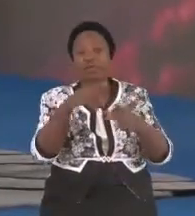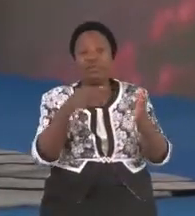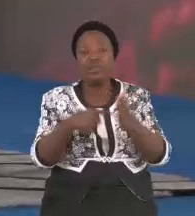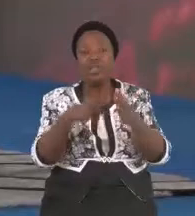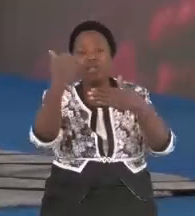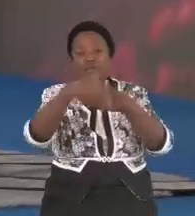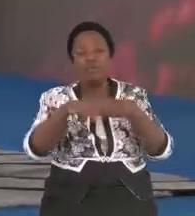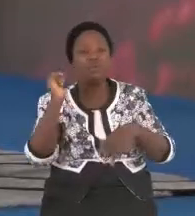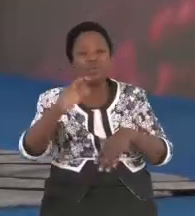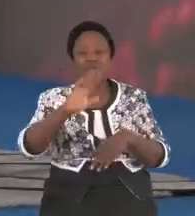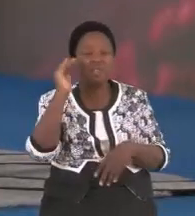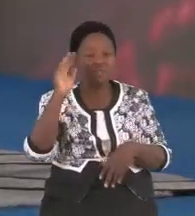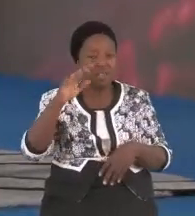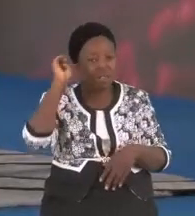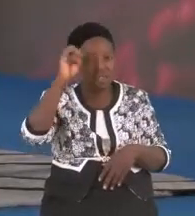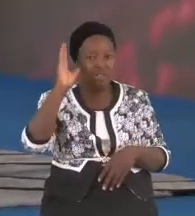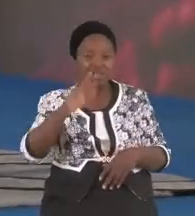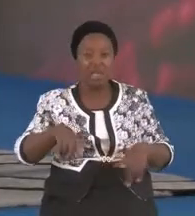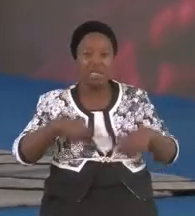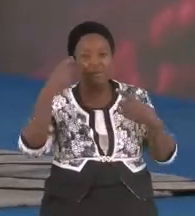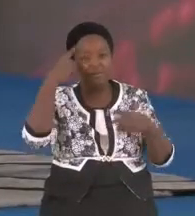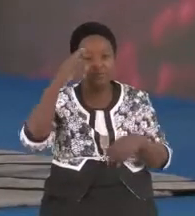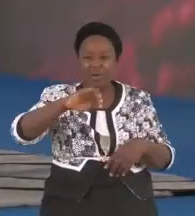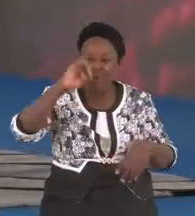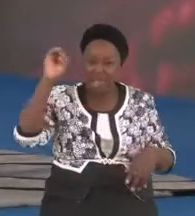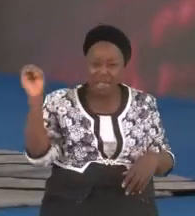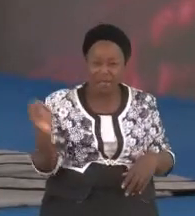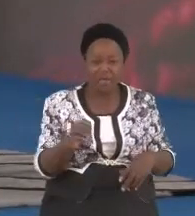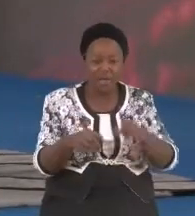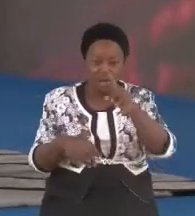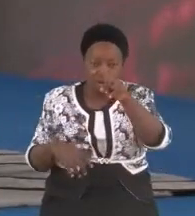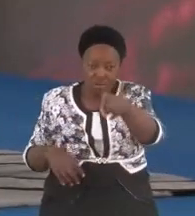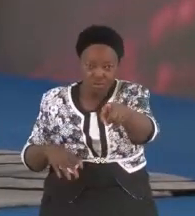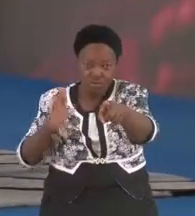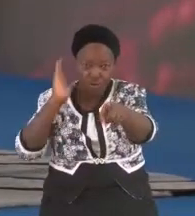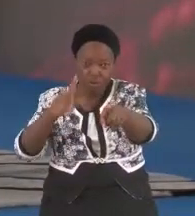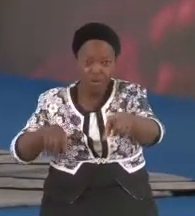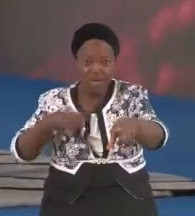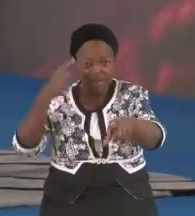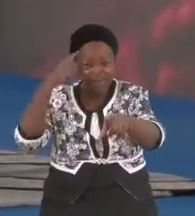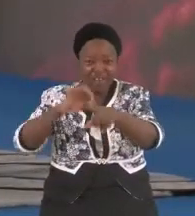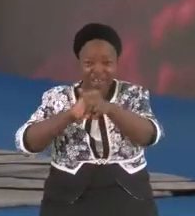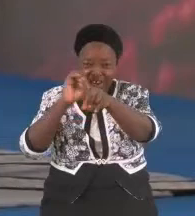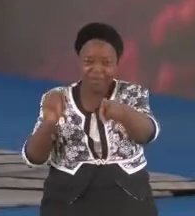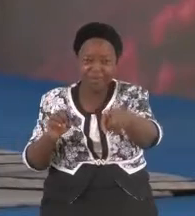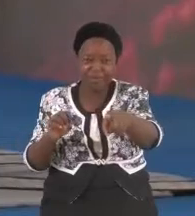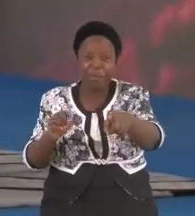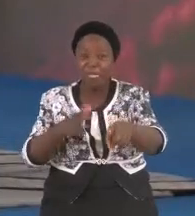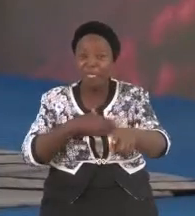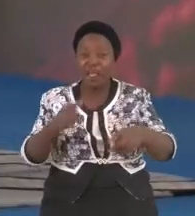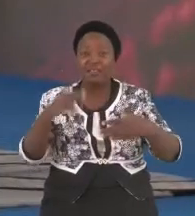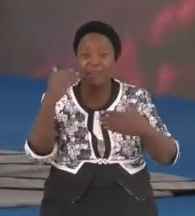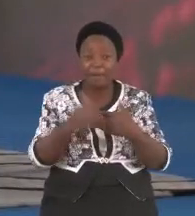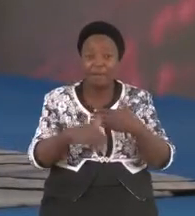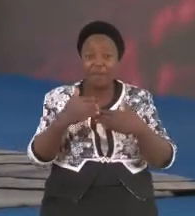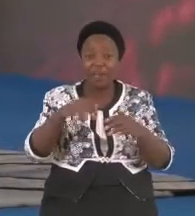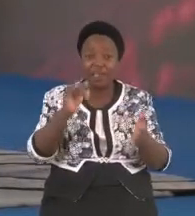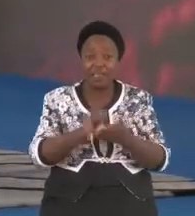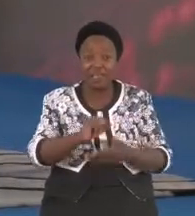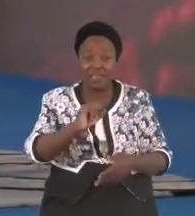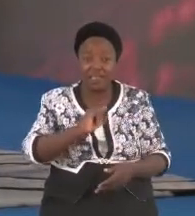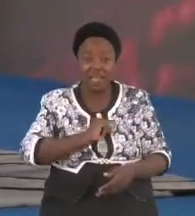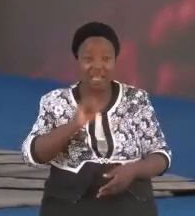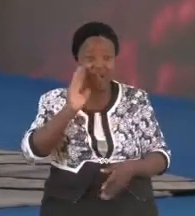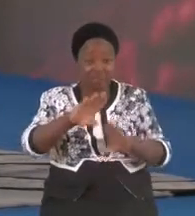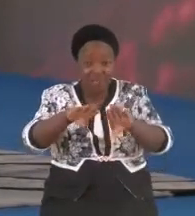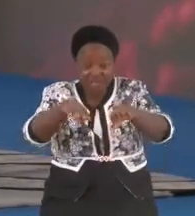shall live forever. You will live forever. And the bread that I will give